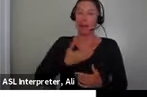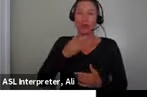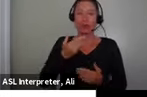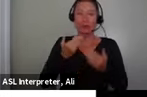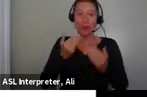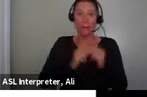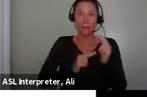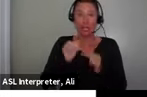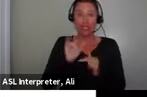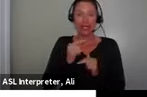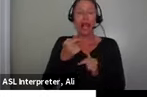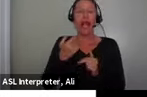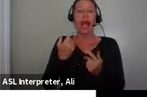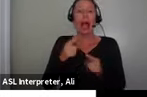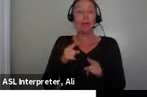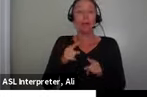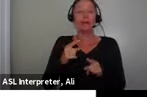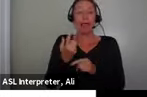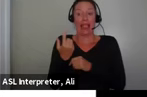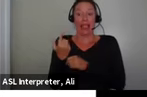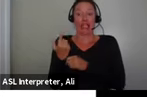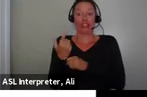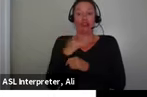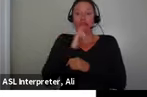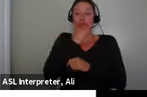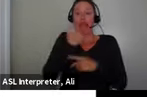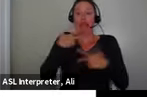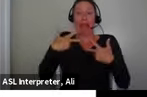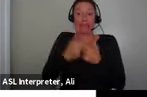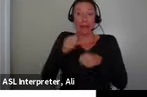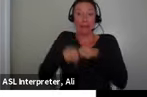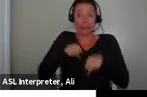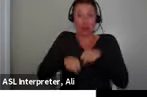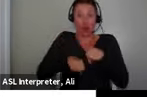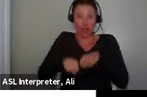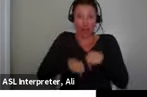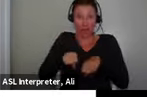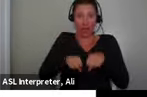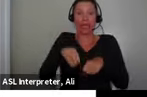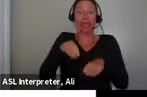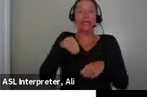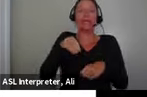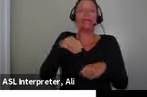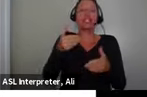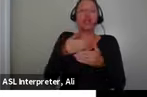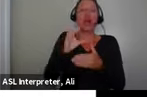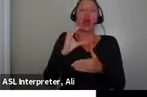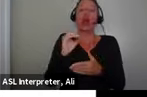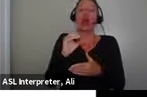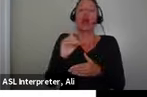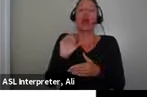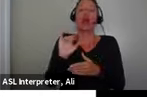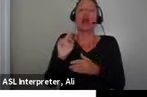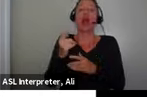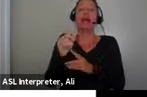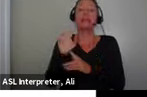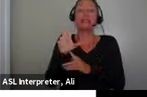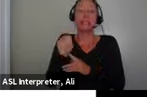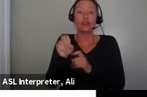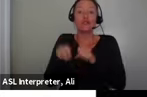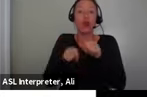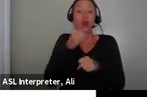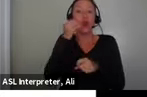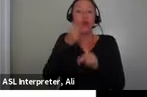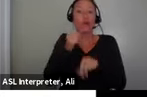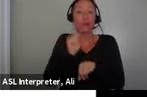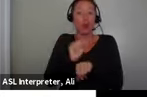in a bicycle accident last year in the Cottingtown area, riding home from work at the junior college to the west side, and